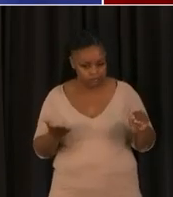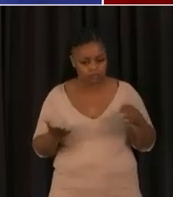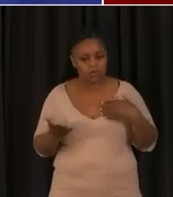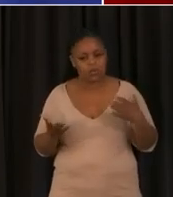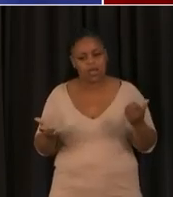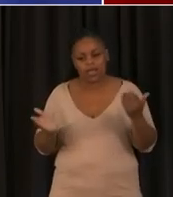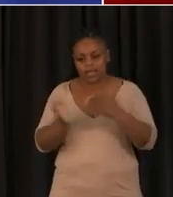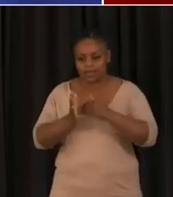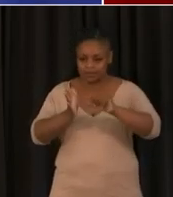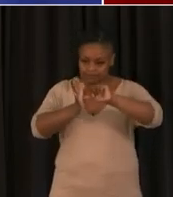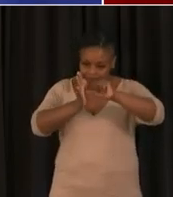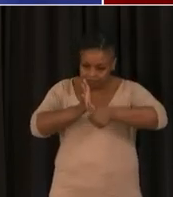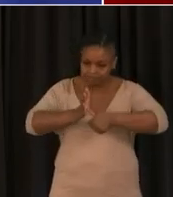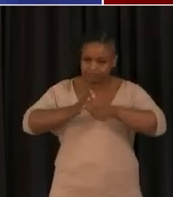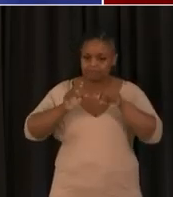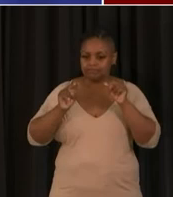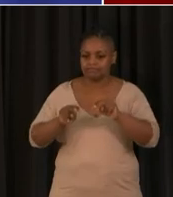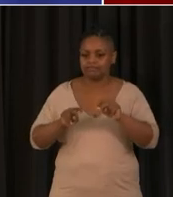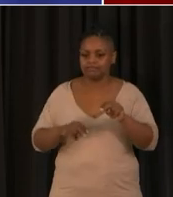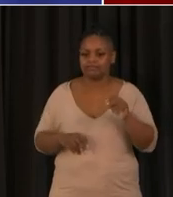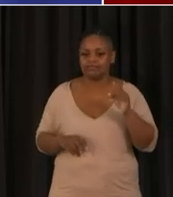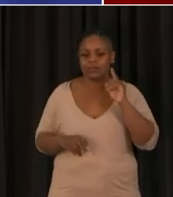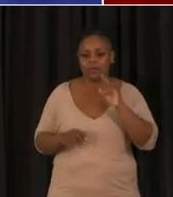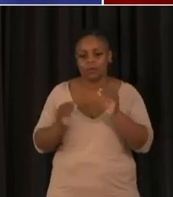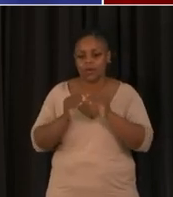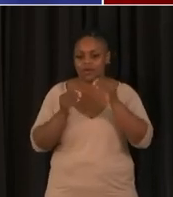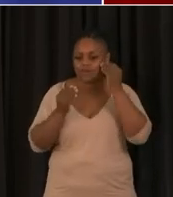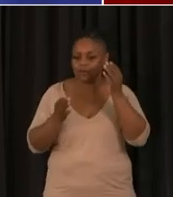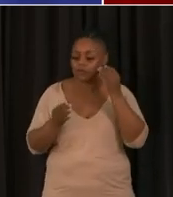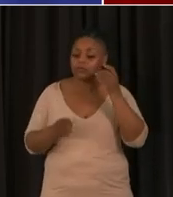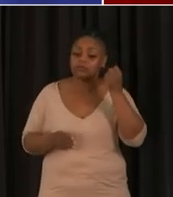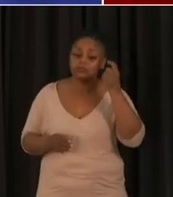202-231-7908 for residents to call. That's